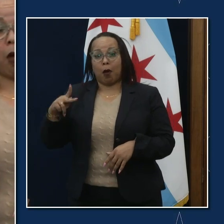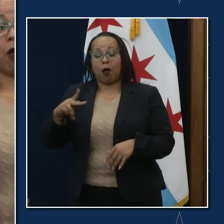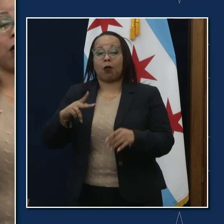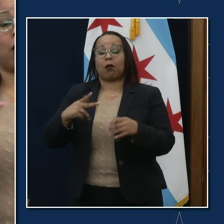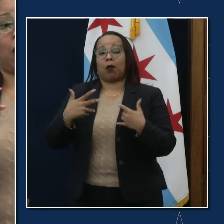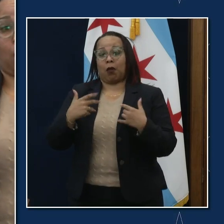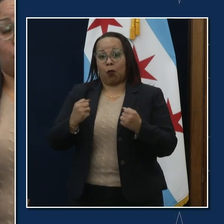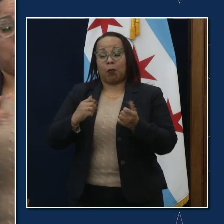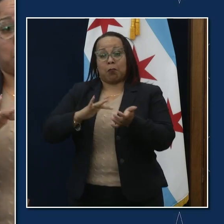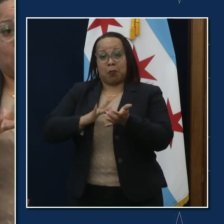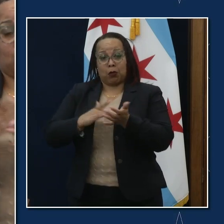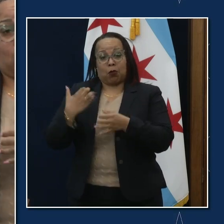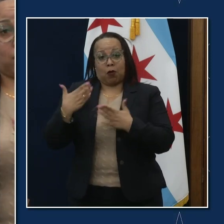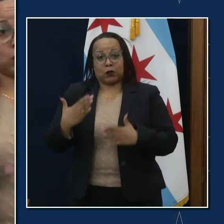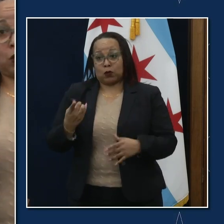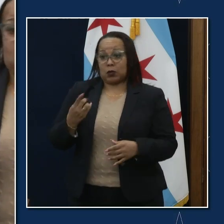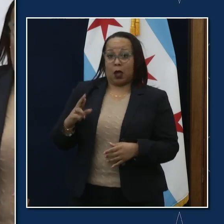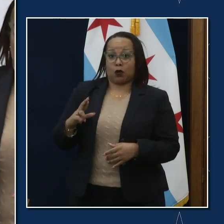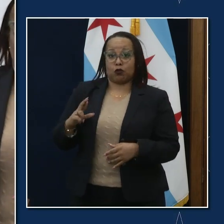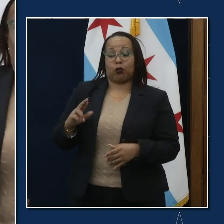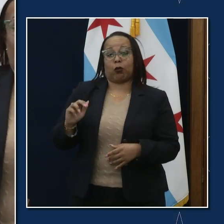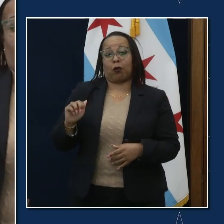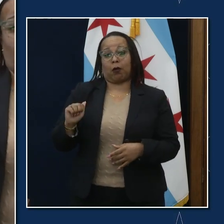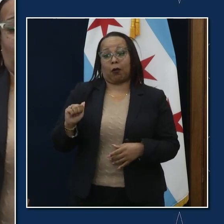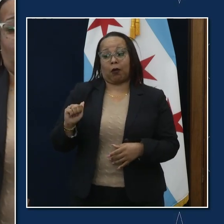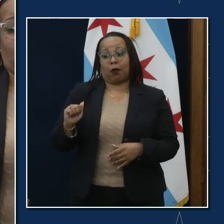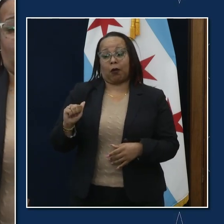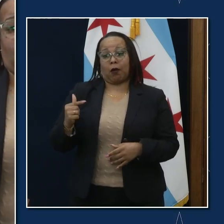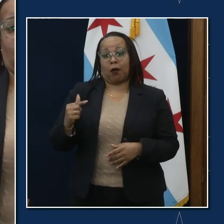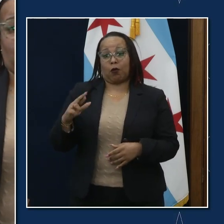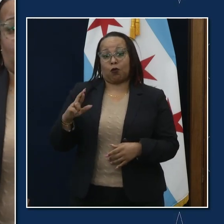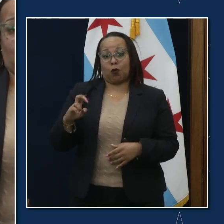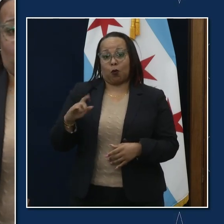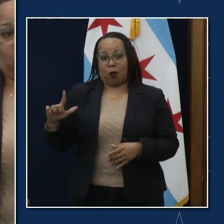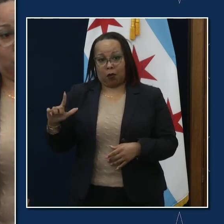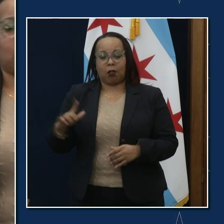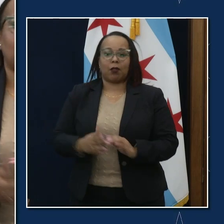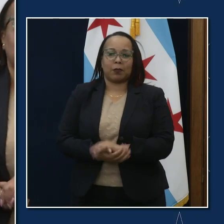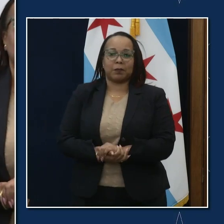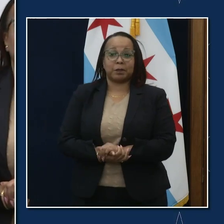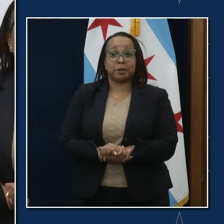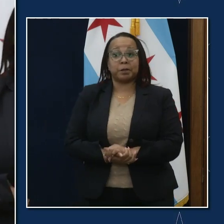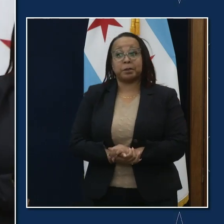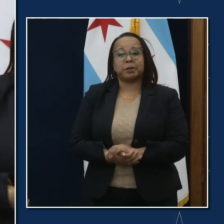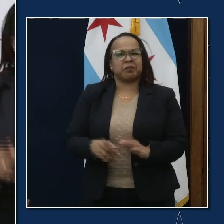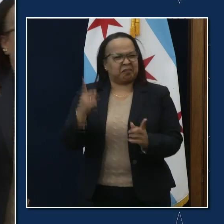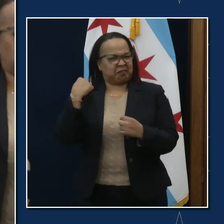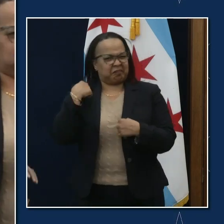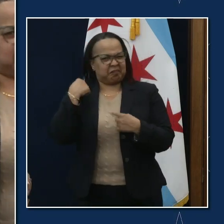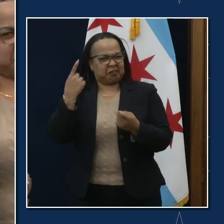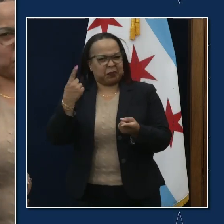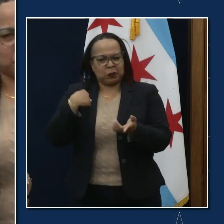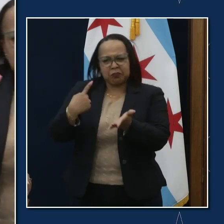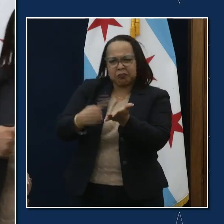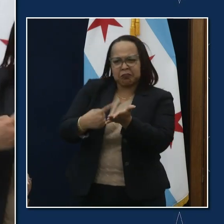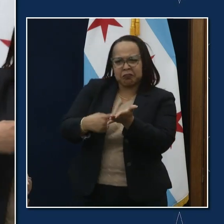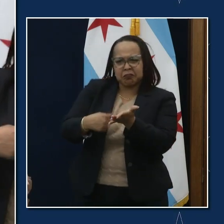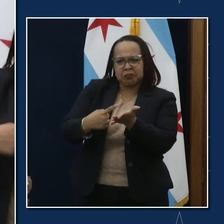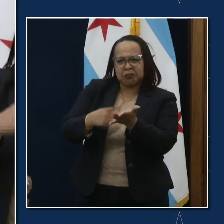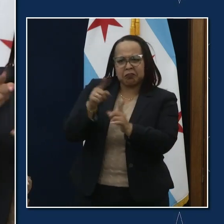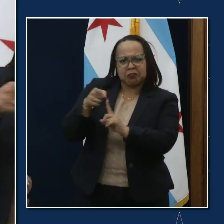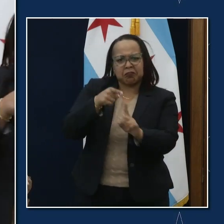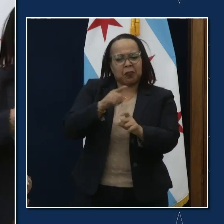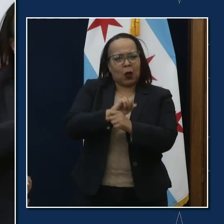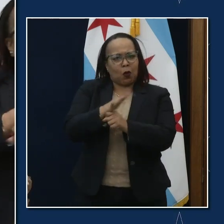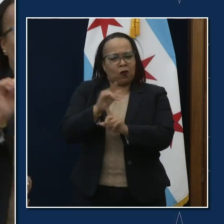Medical Officer Dr. Abha Agarwal. Though it's been a while since we've had a press conference